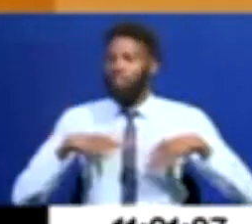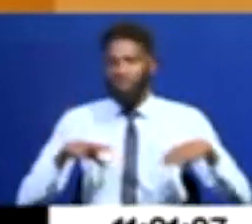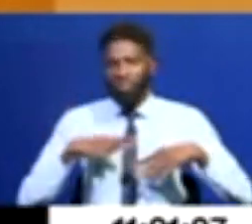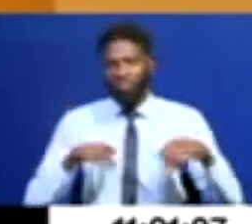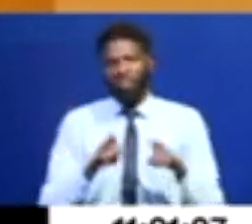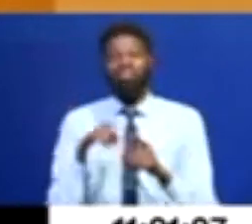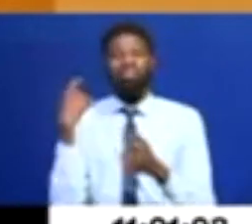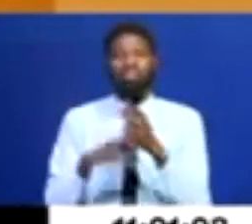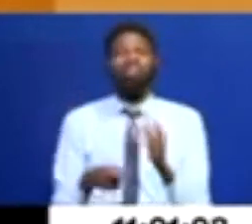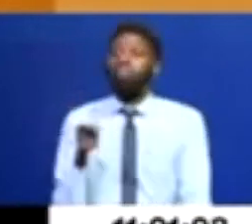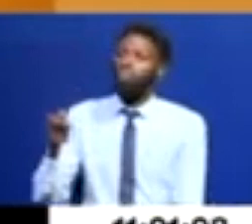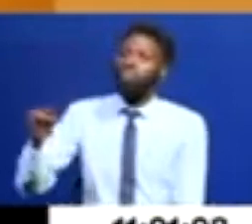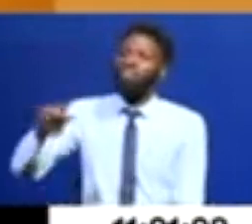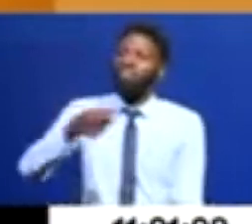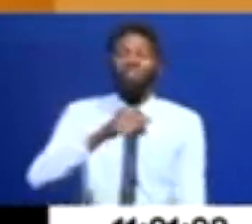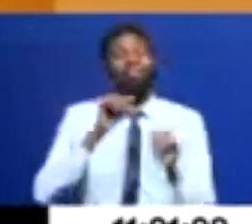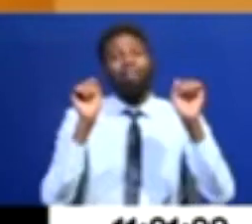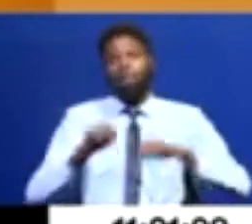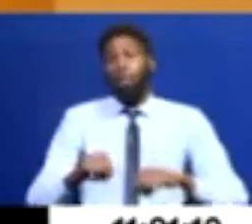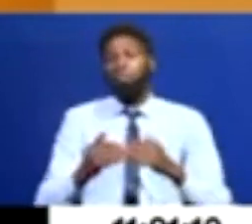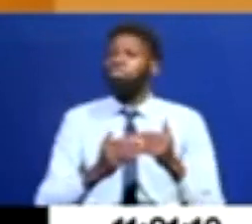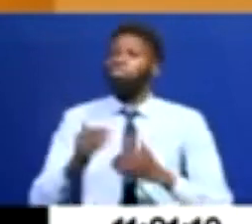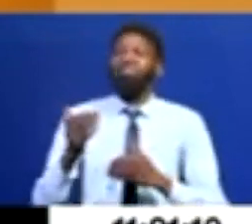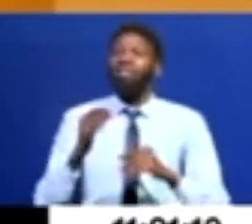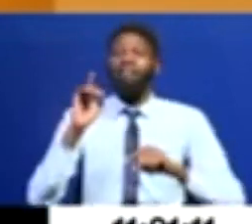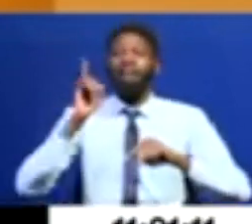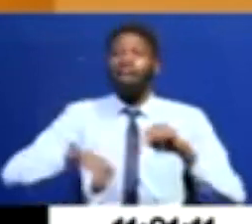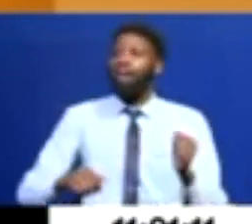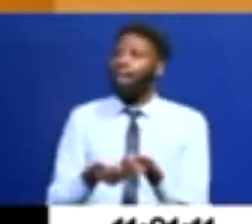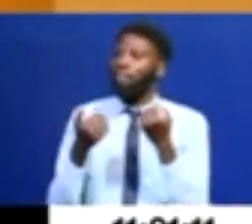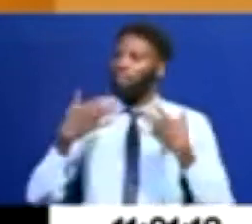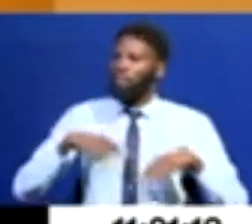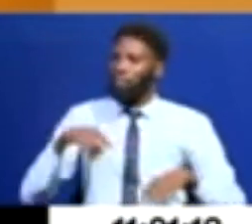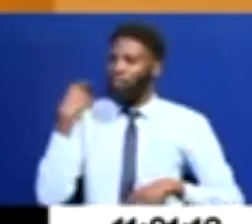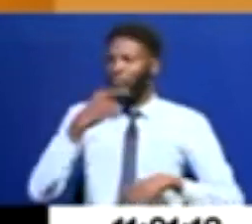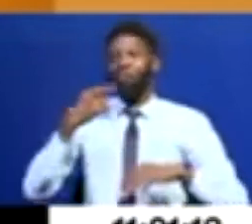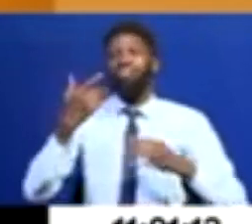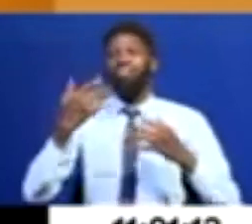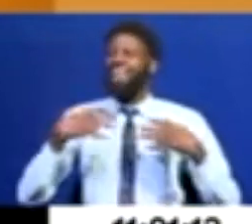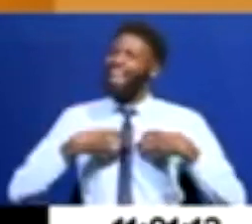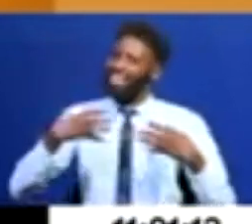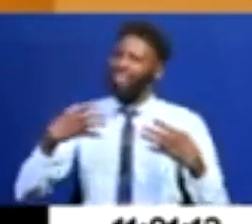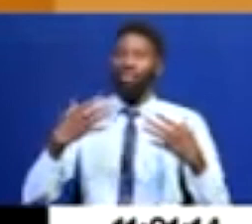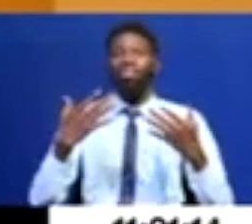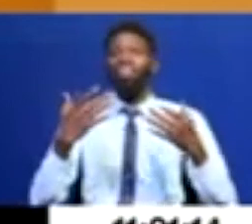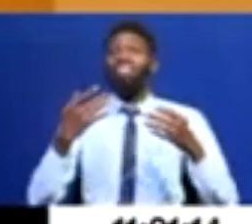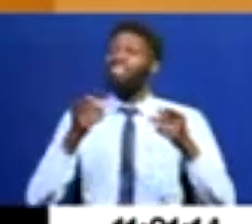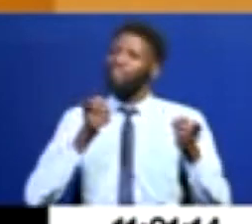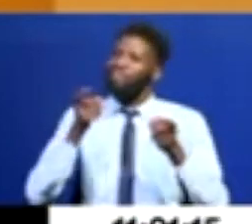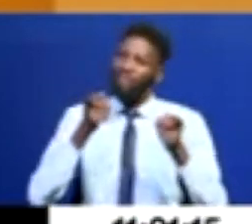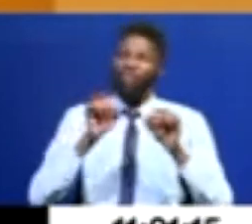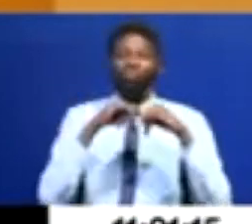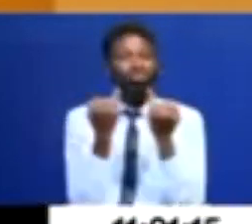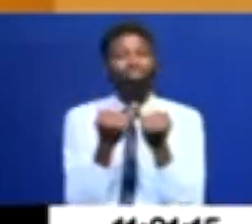his taxes. So you will not find those who are in an upper class or those who are running institutions and companies